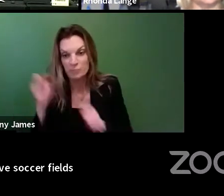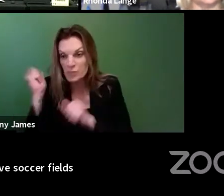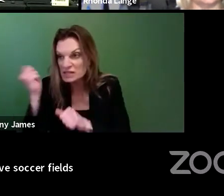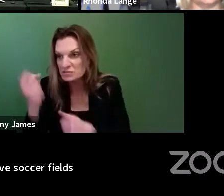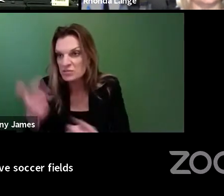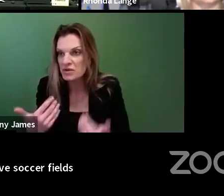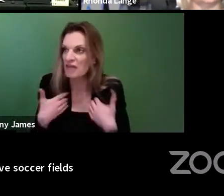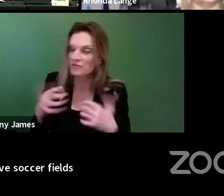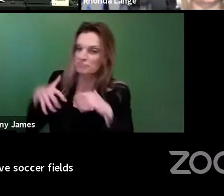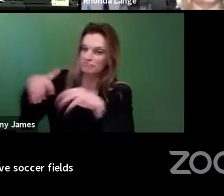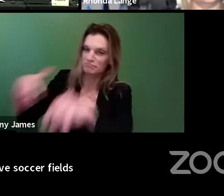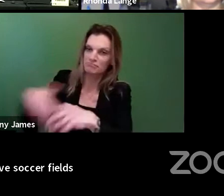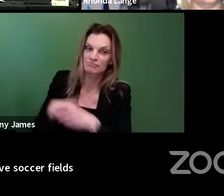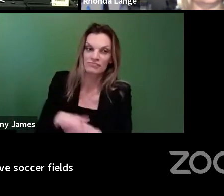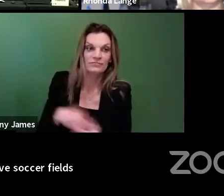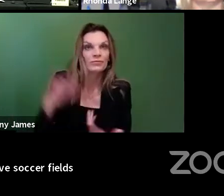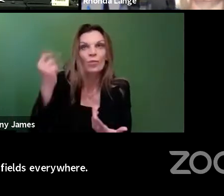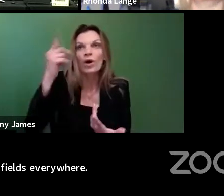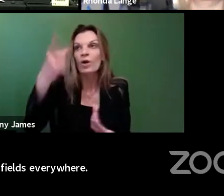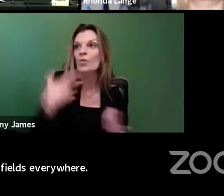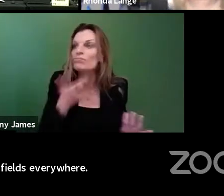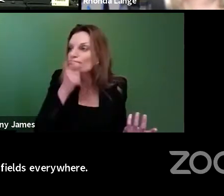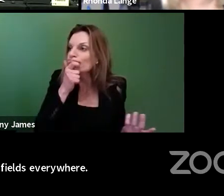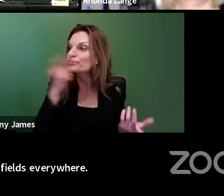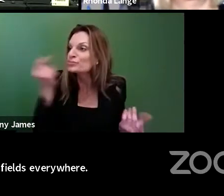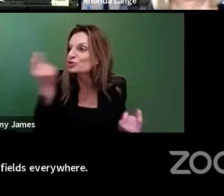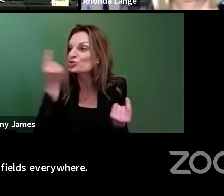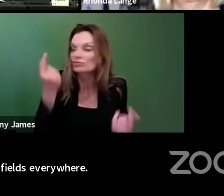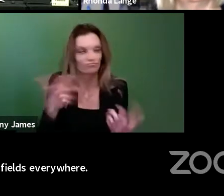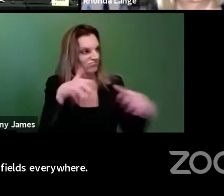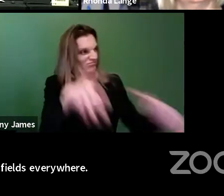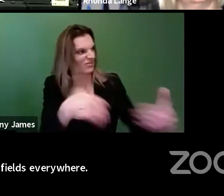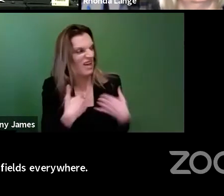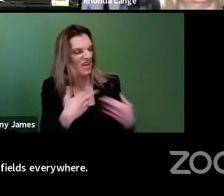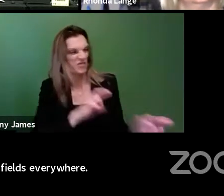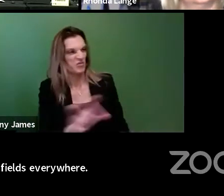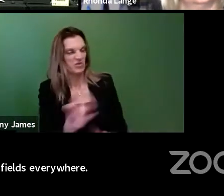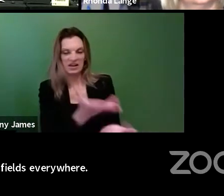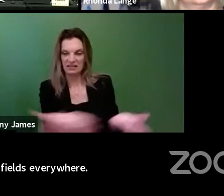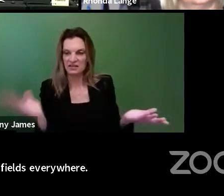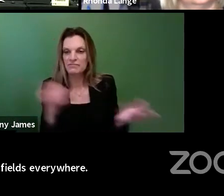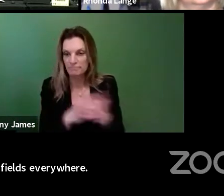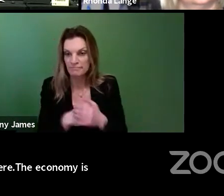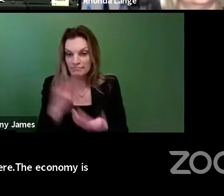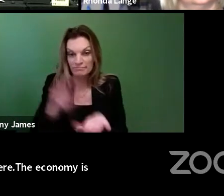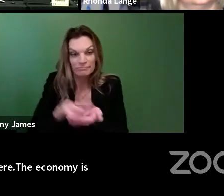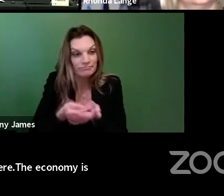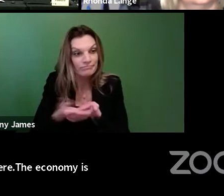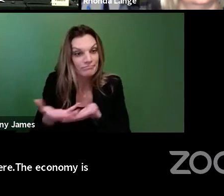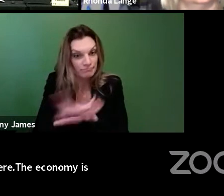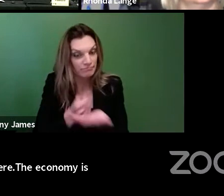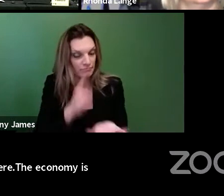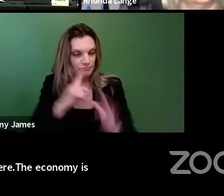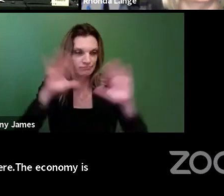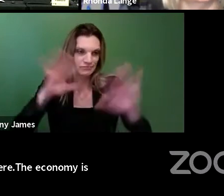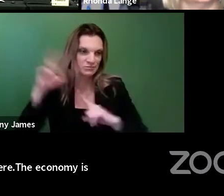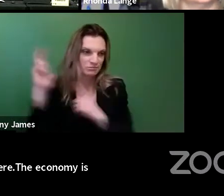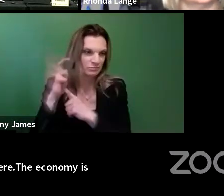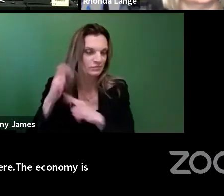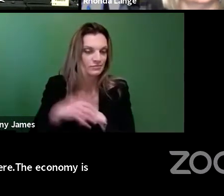can imagine is here. The economy is phenomenal. They can find jobs. They